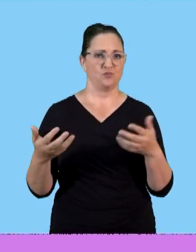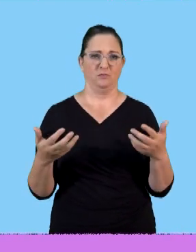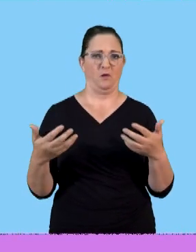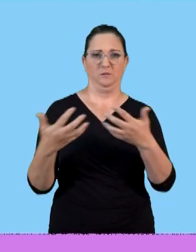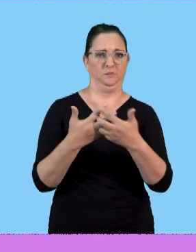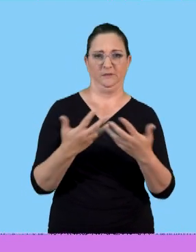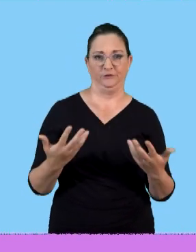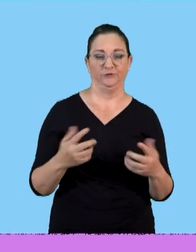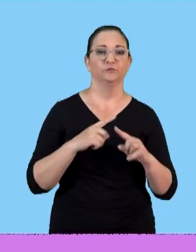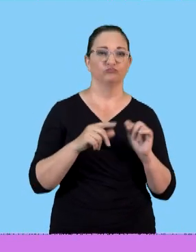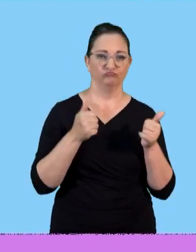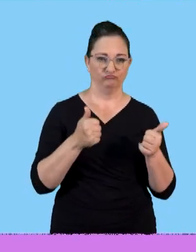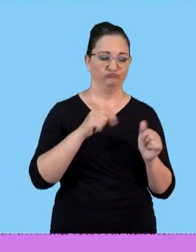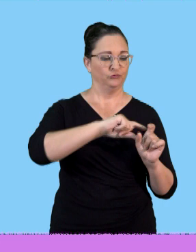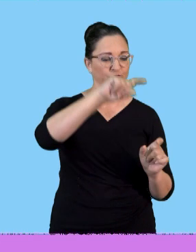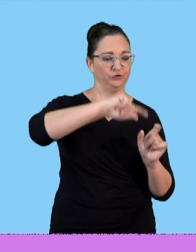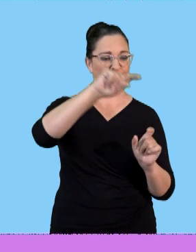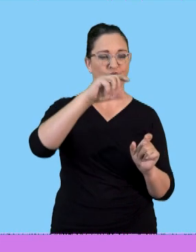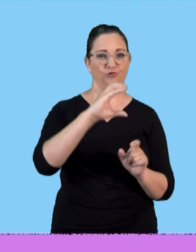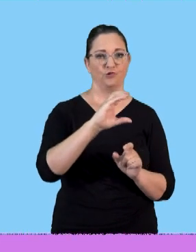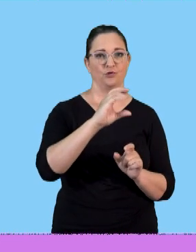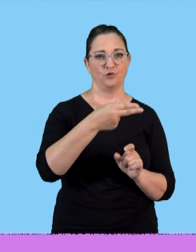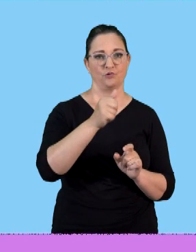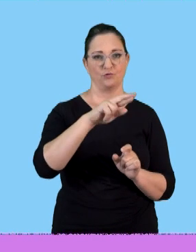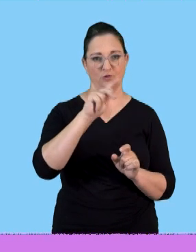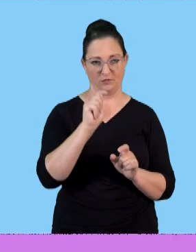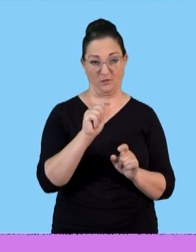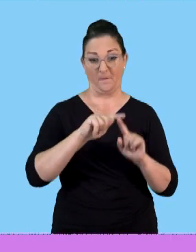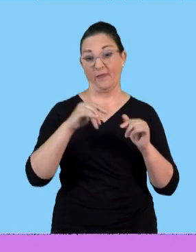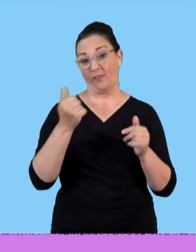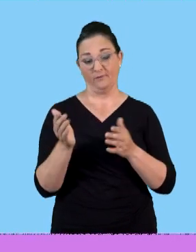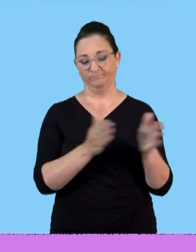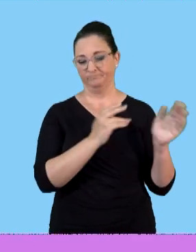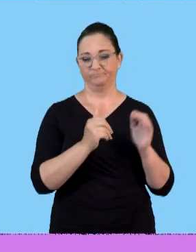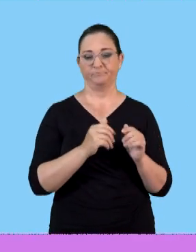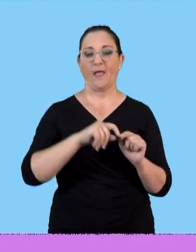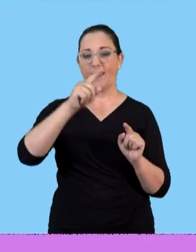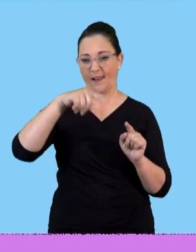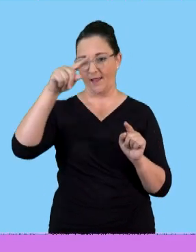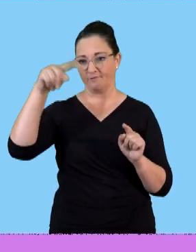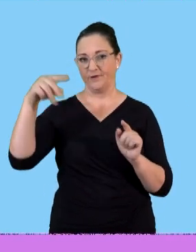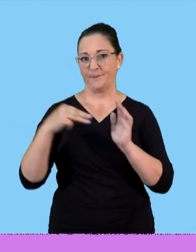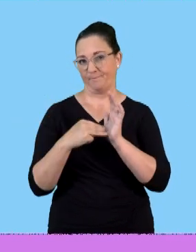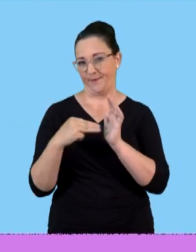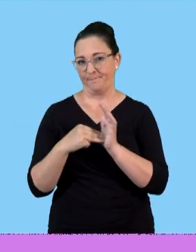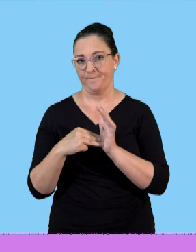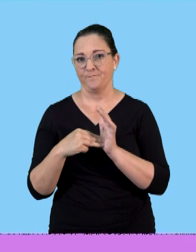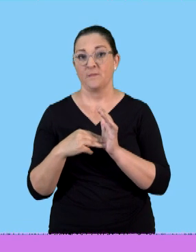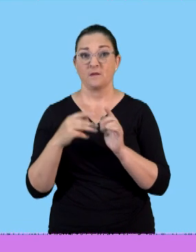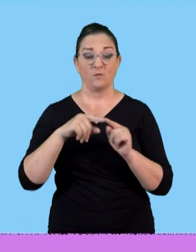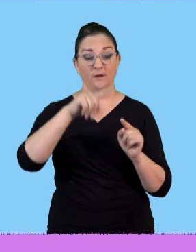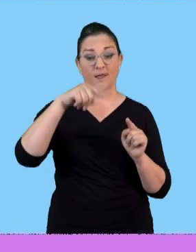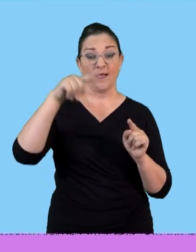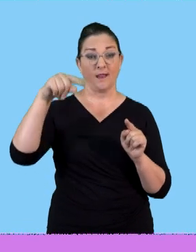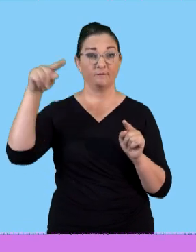life, all right? So that's our strip chart. Then also, we've looked at elevation maps. Here we've indicated that